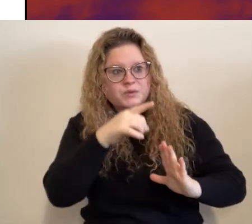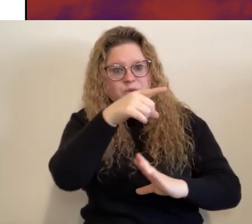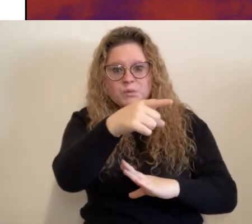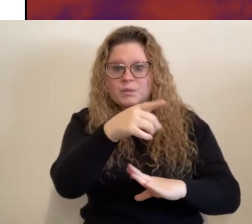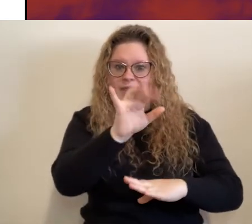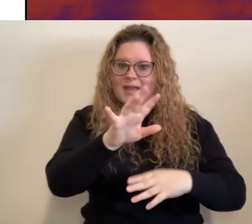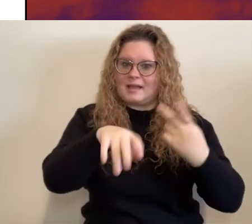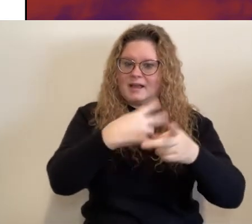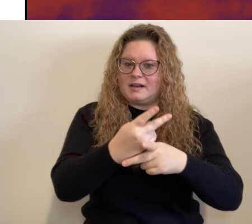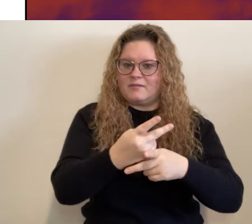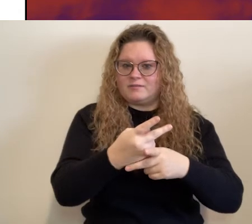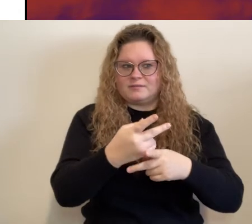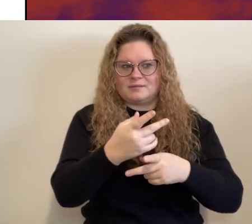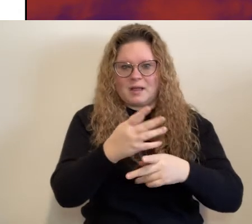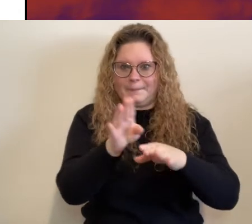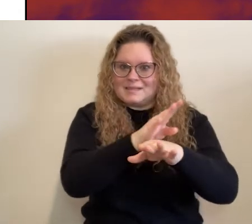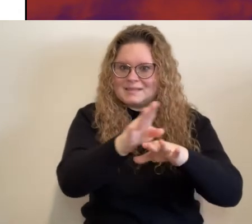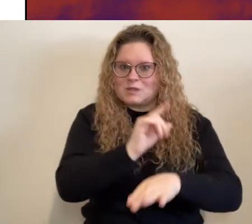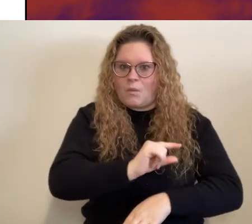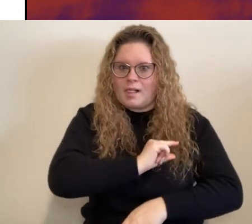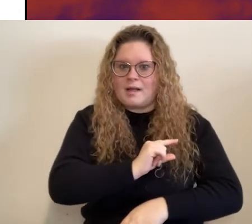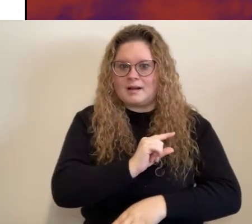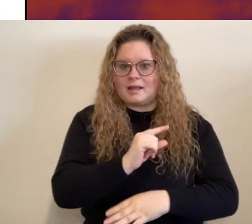beauty or this quality in the space?